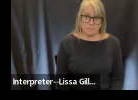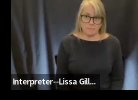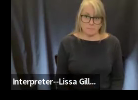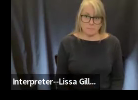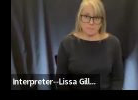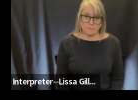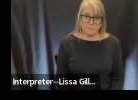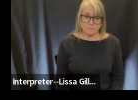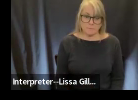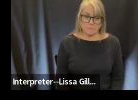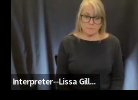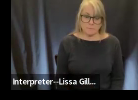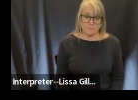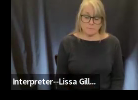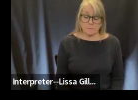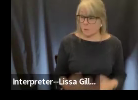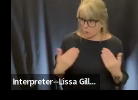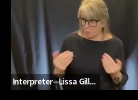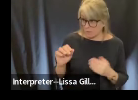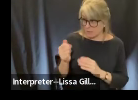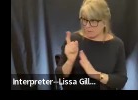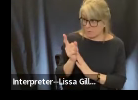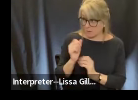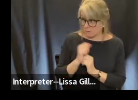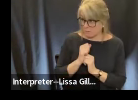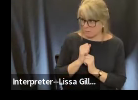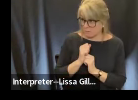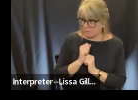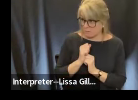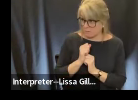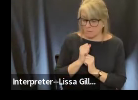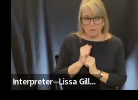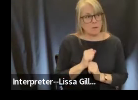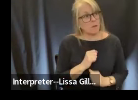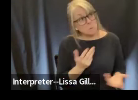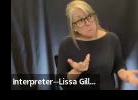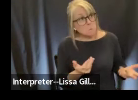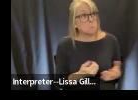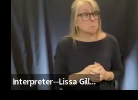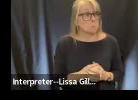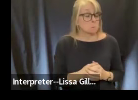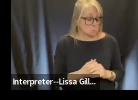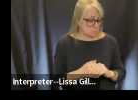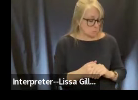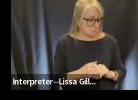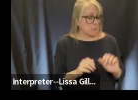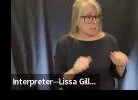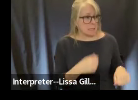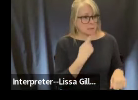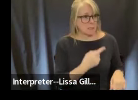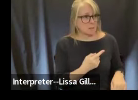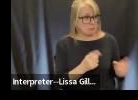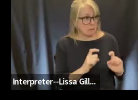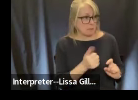Do you want to go ahead and take the 10-minute break? Well, I don't know. I can tell him give me 10